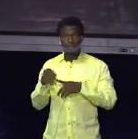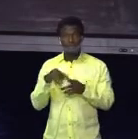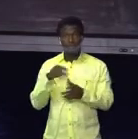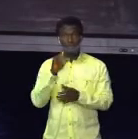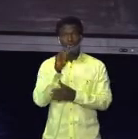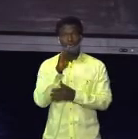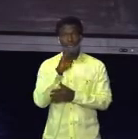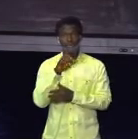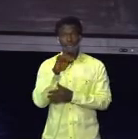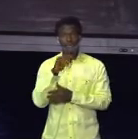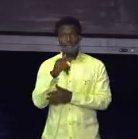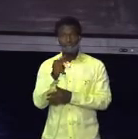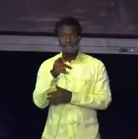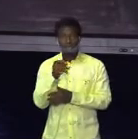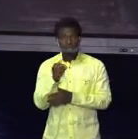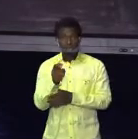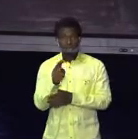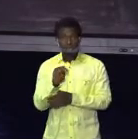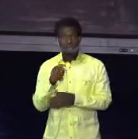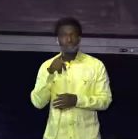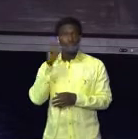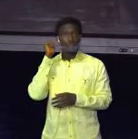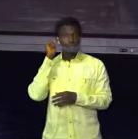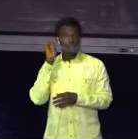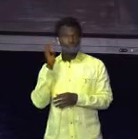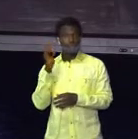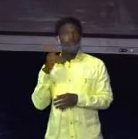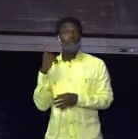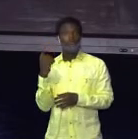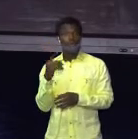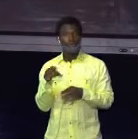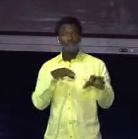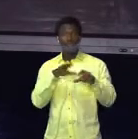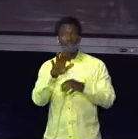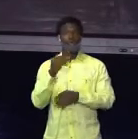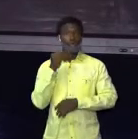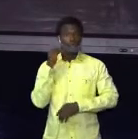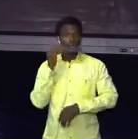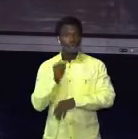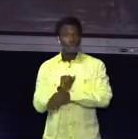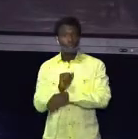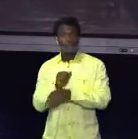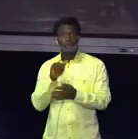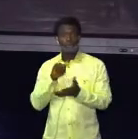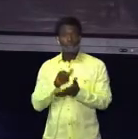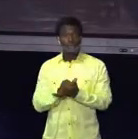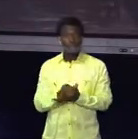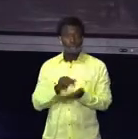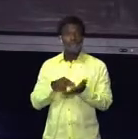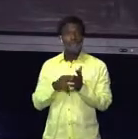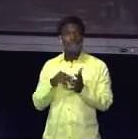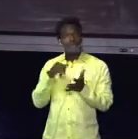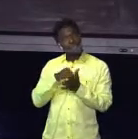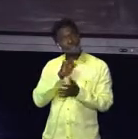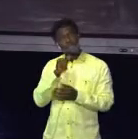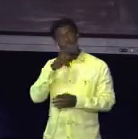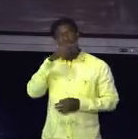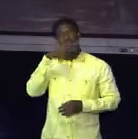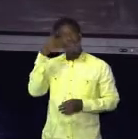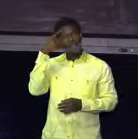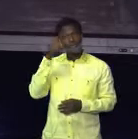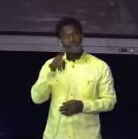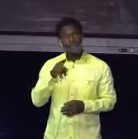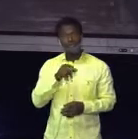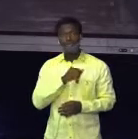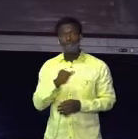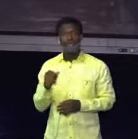an obligation. Example, you should always do your assignment. That is, it is a must for you. It